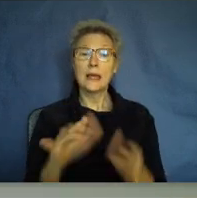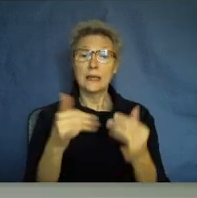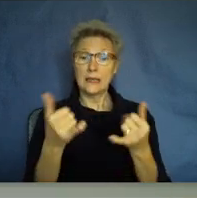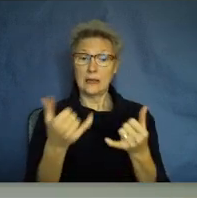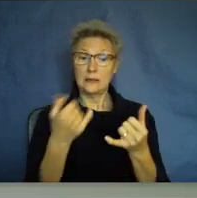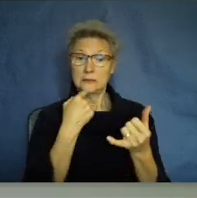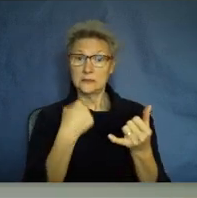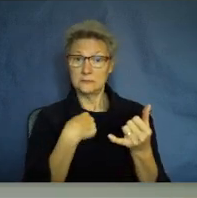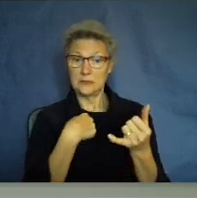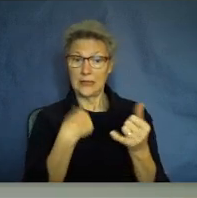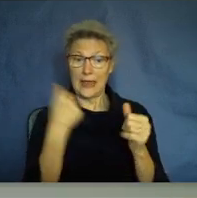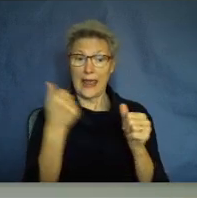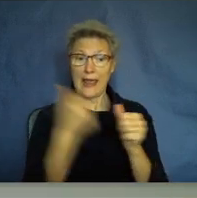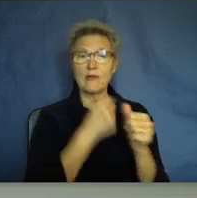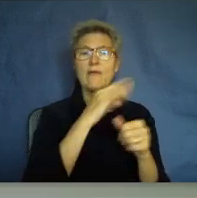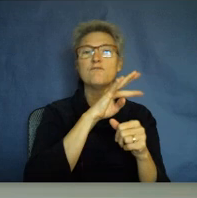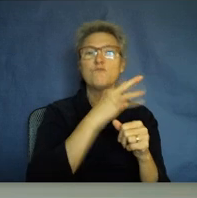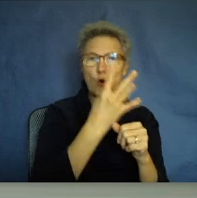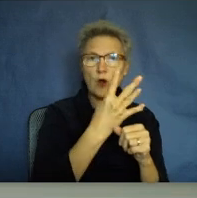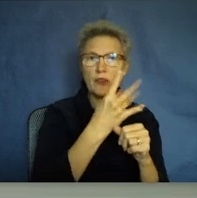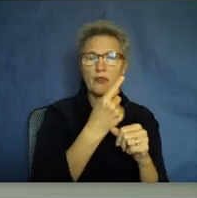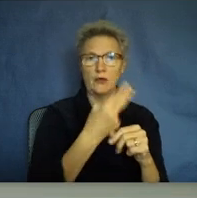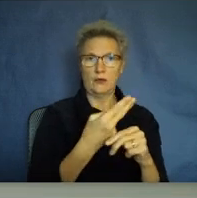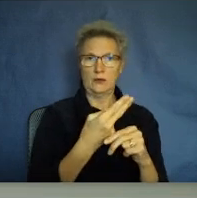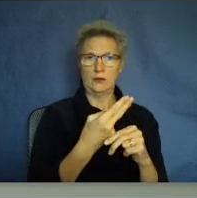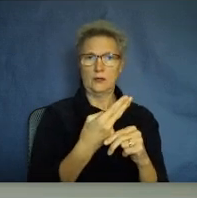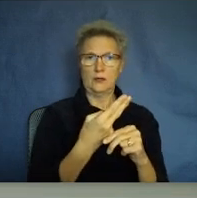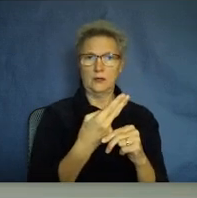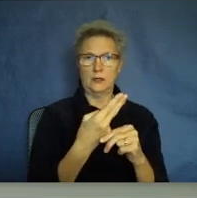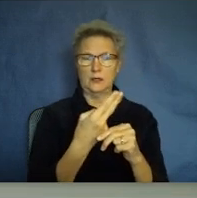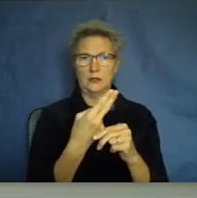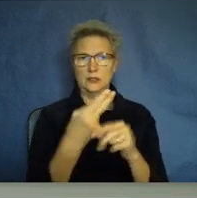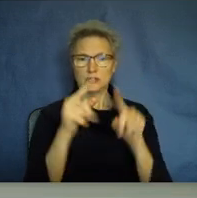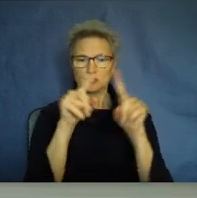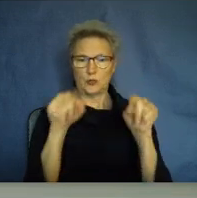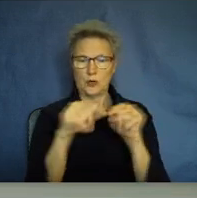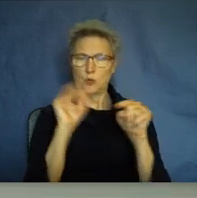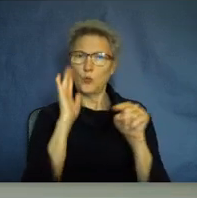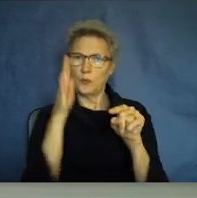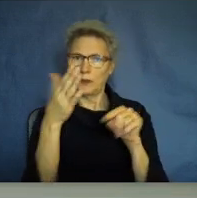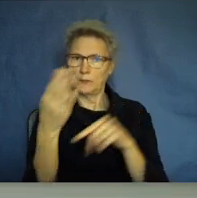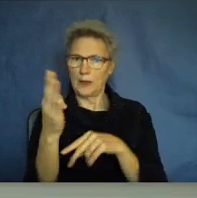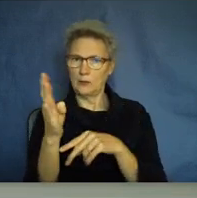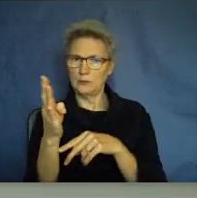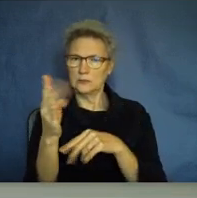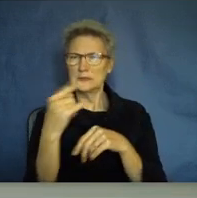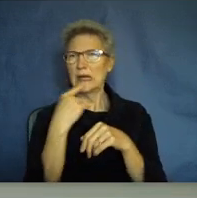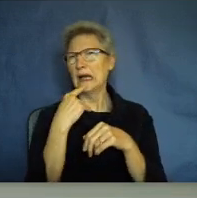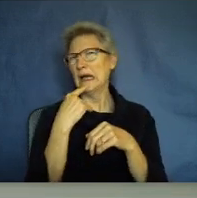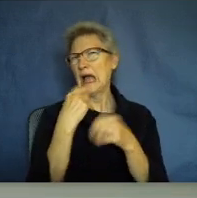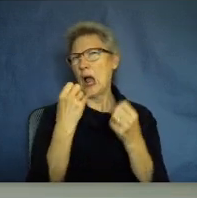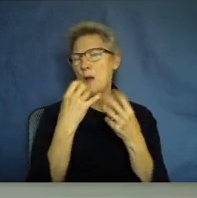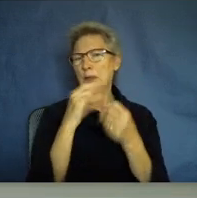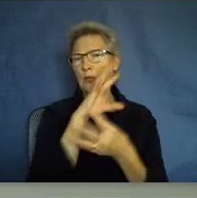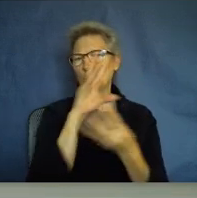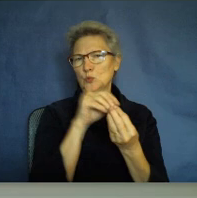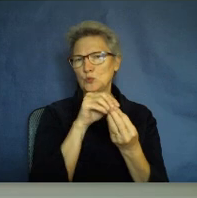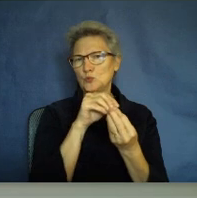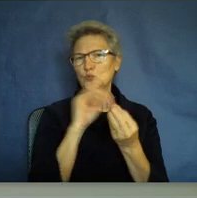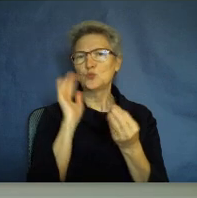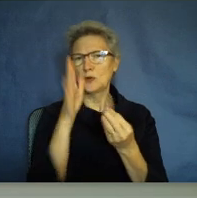Now it tells me that every fourth square is going to be blue, and my question is how many squares in total in the pattern will be